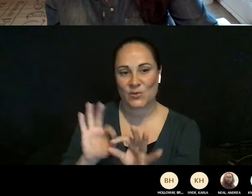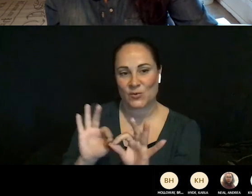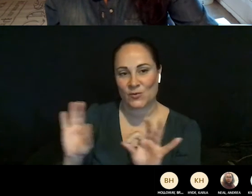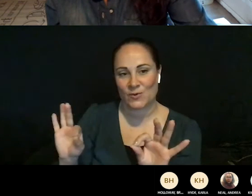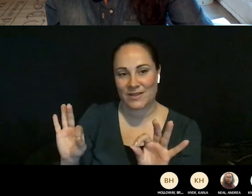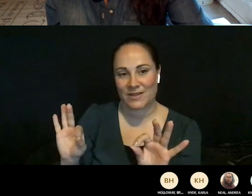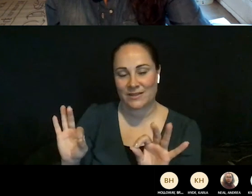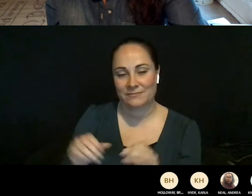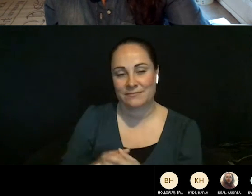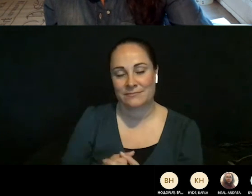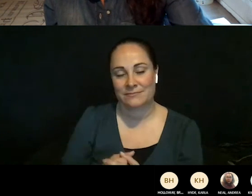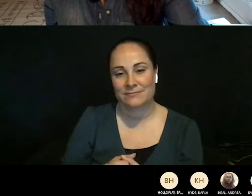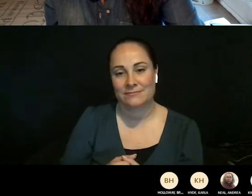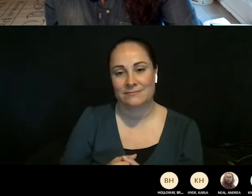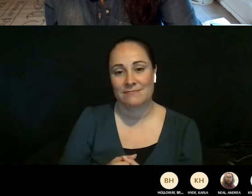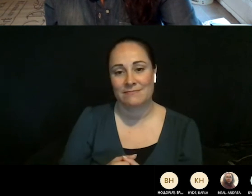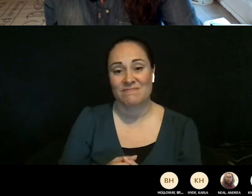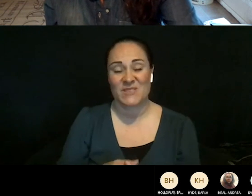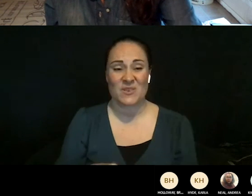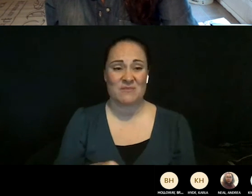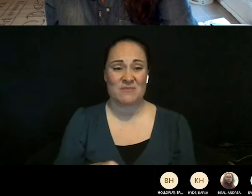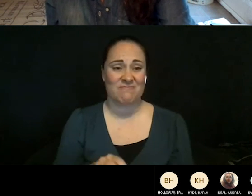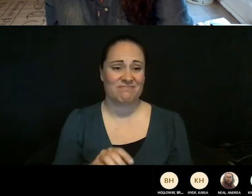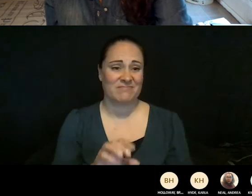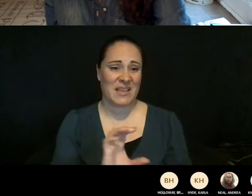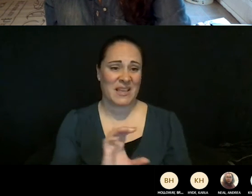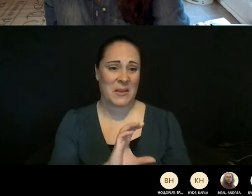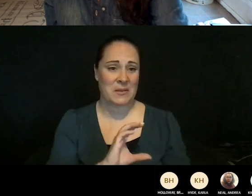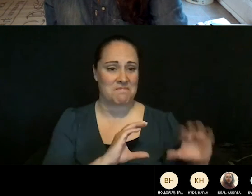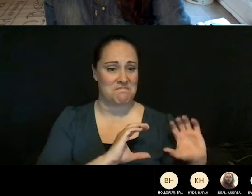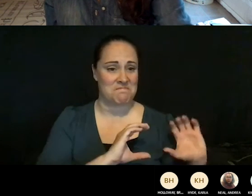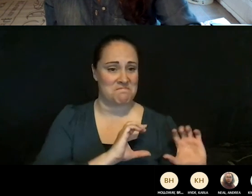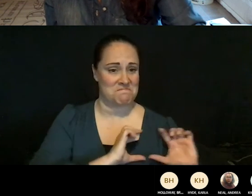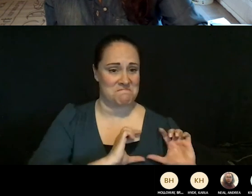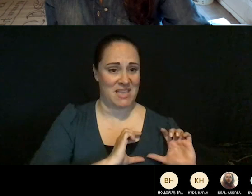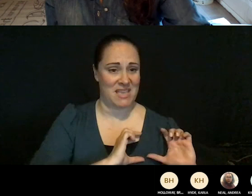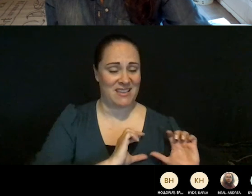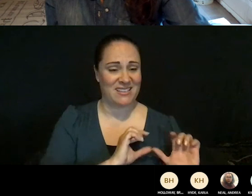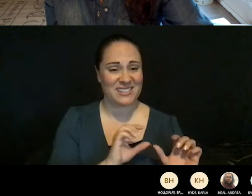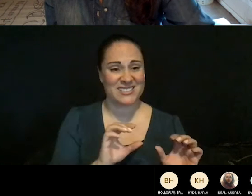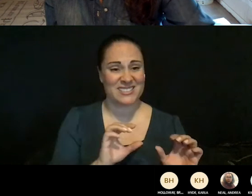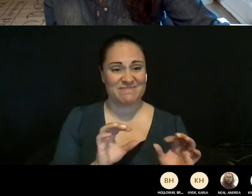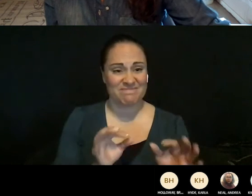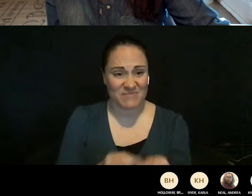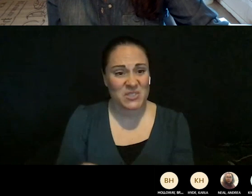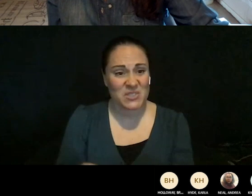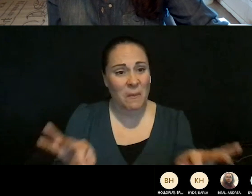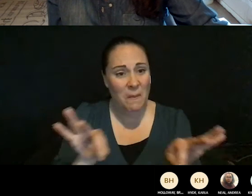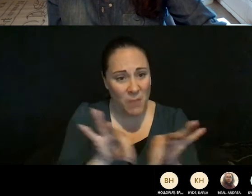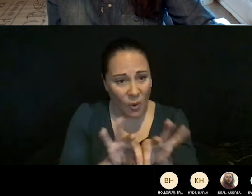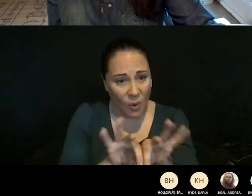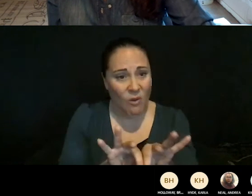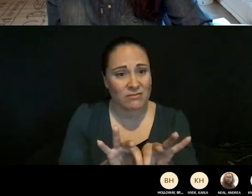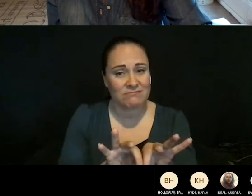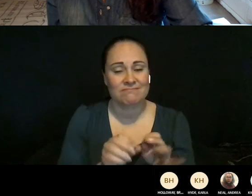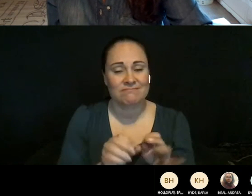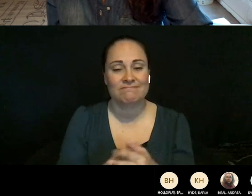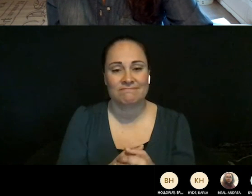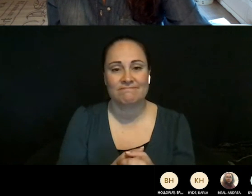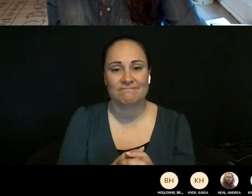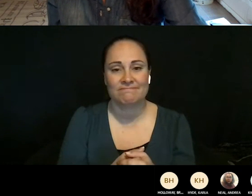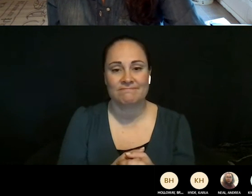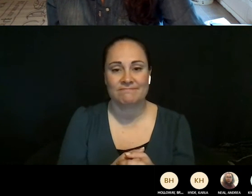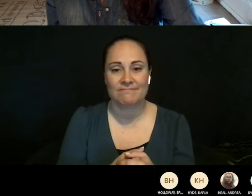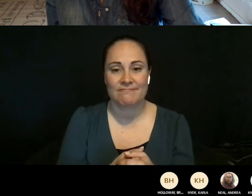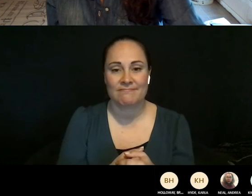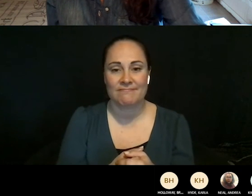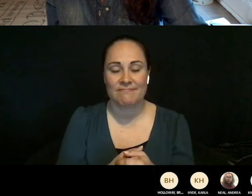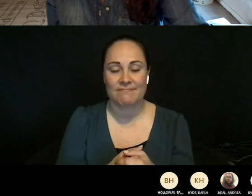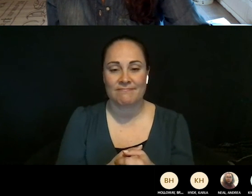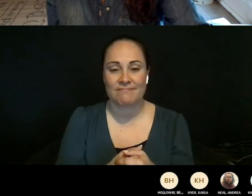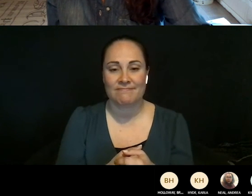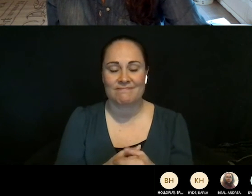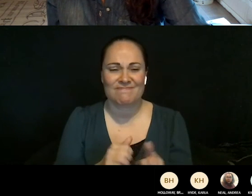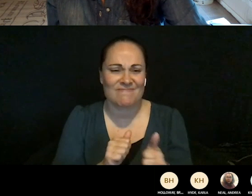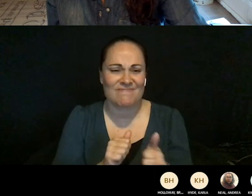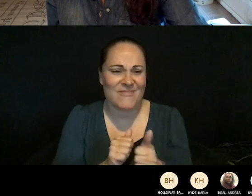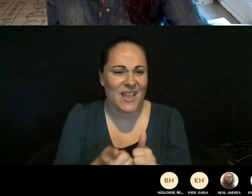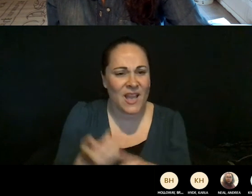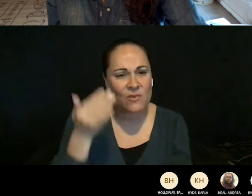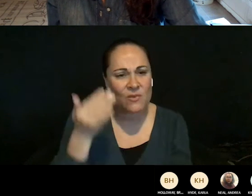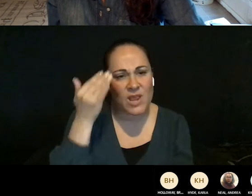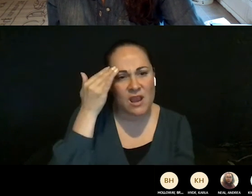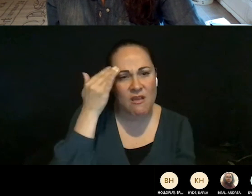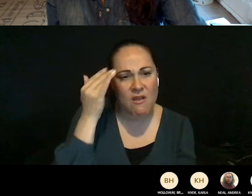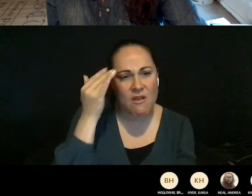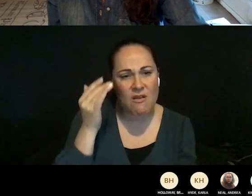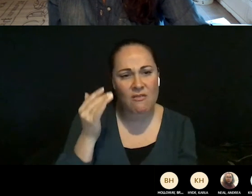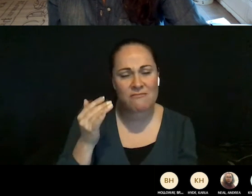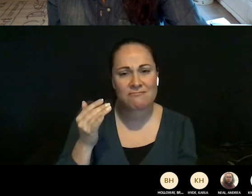kind of demonstrates that you have that ability. Sort of like what a lot of people in makerspaces deal with when, how do we know when it's okay to